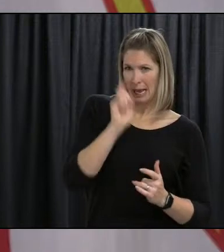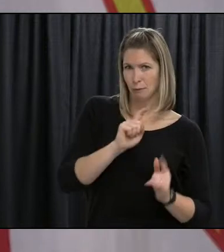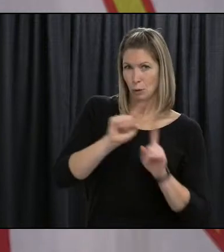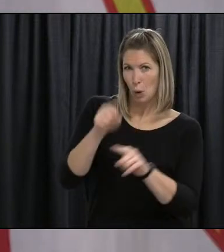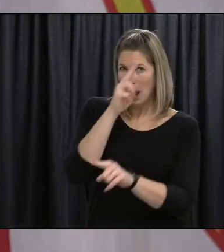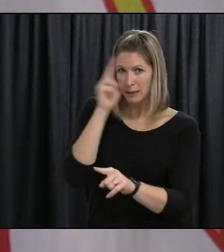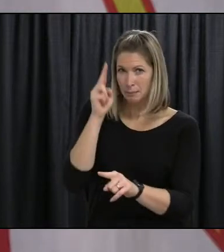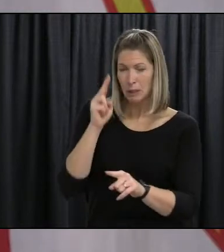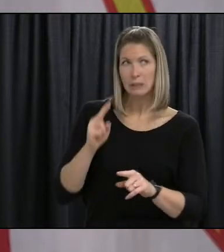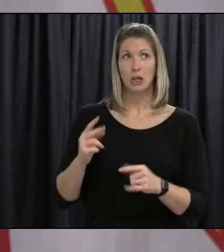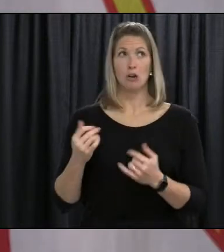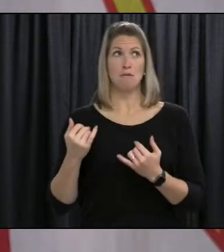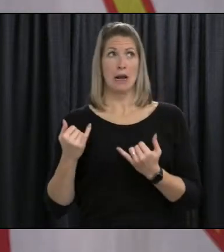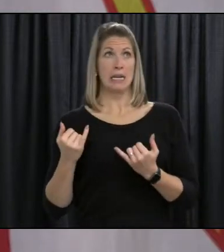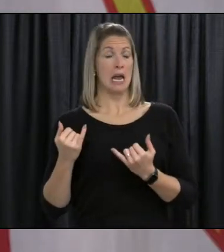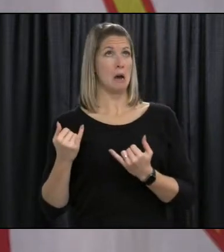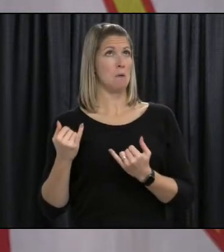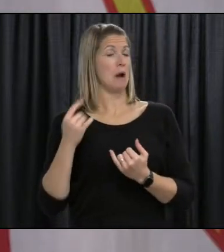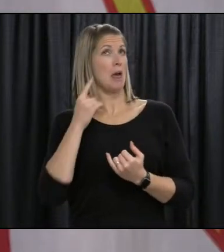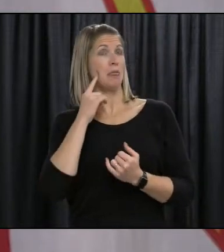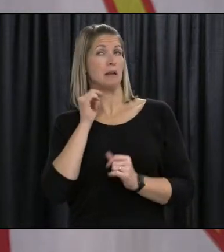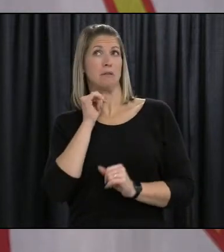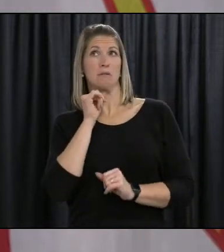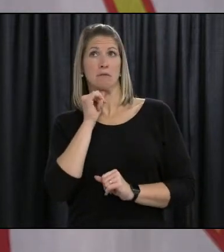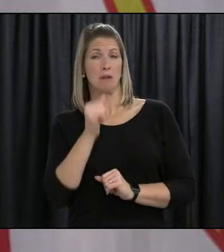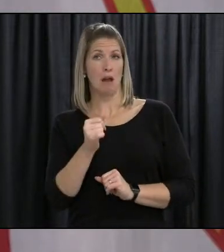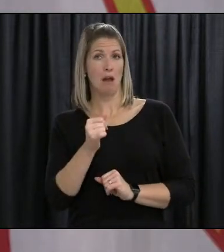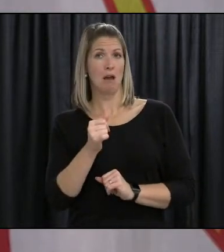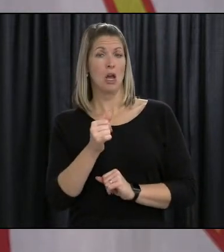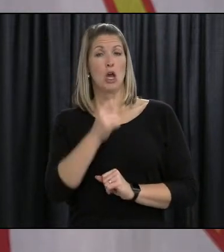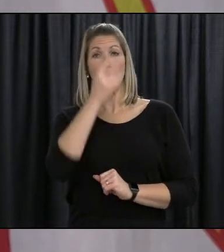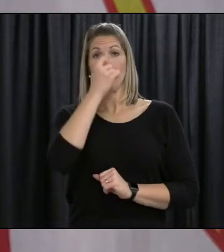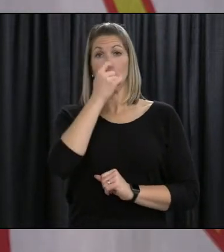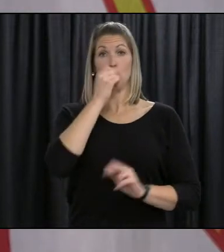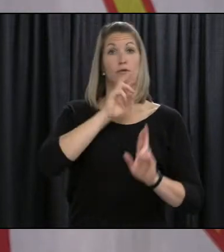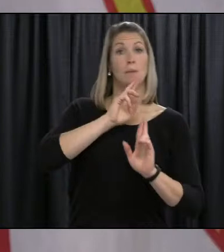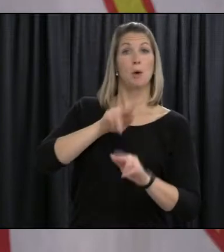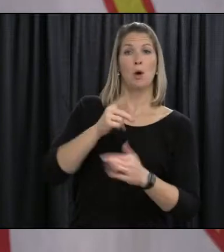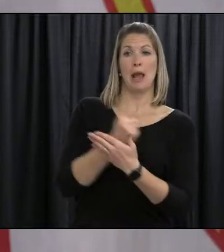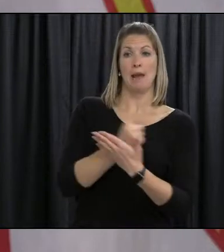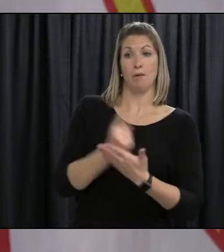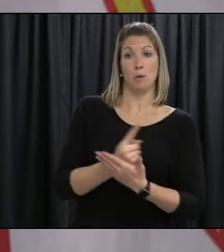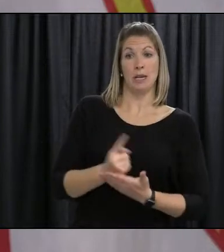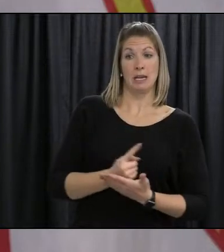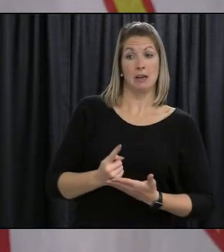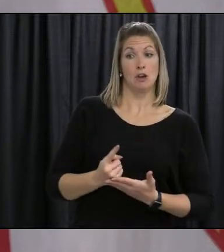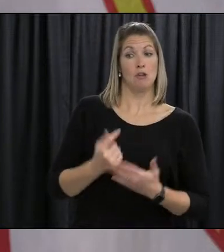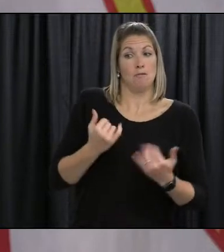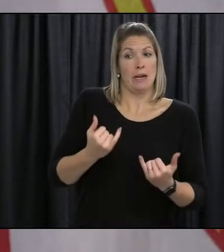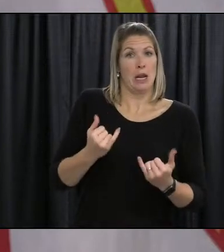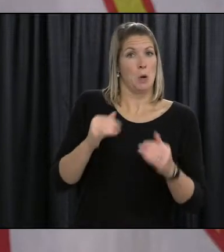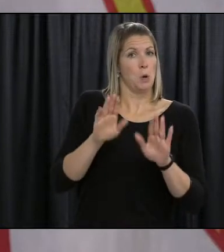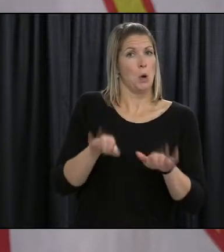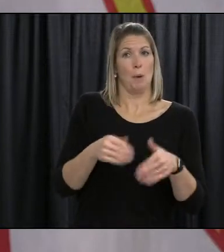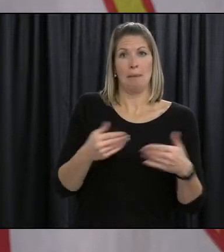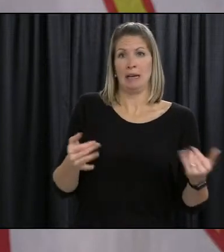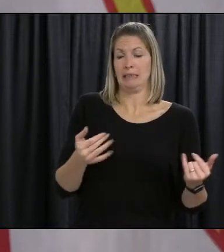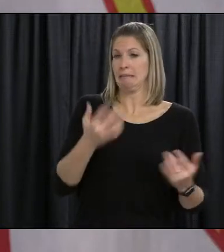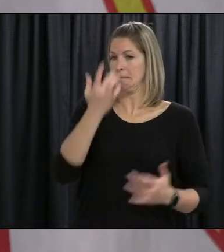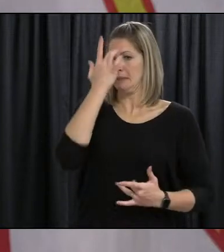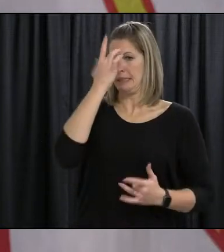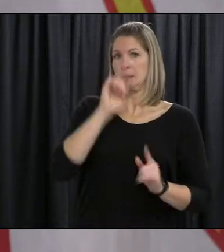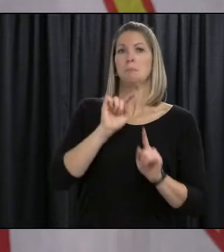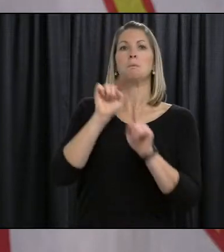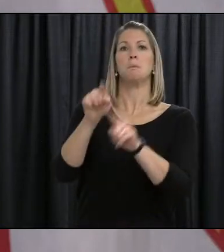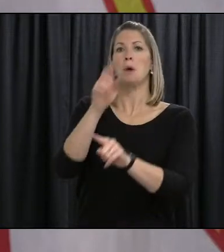this point. Our flu report is done on a weekly basis, but as far as I know, at this point, we haven't been seeing much in the